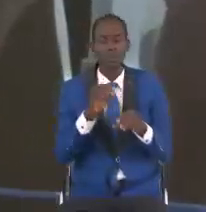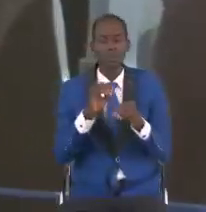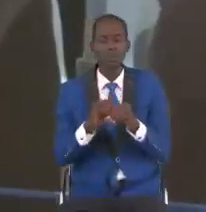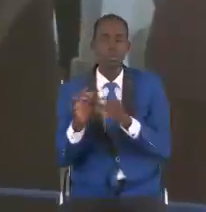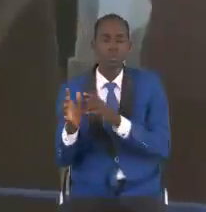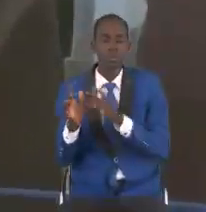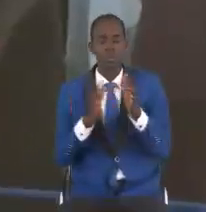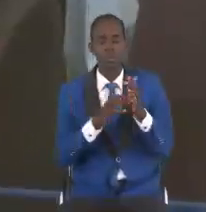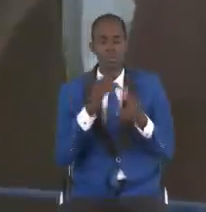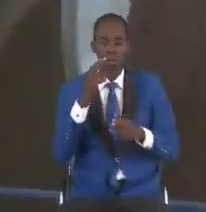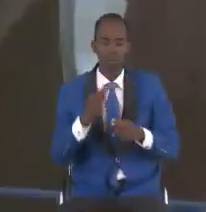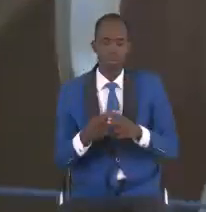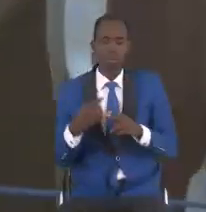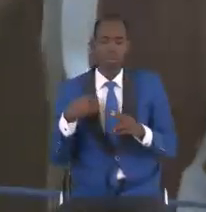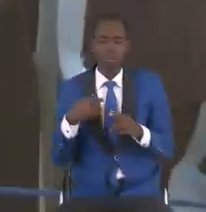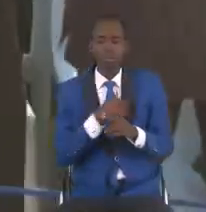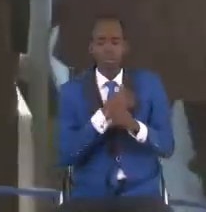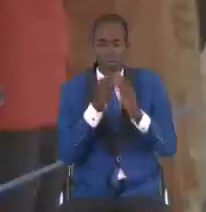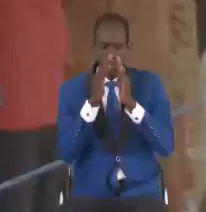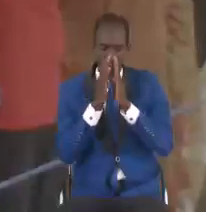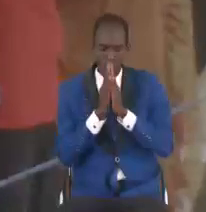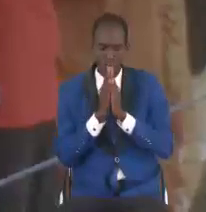Jesus' name we pray.